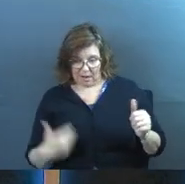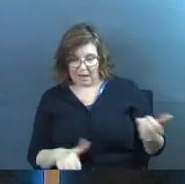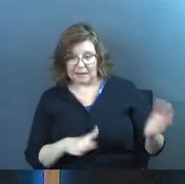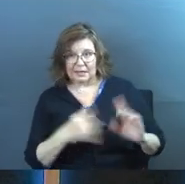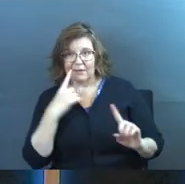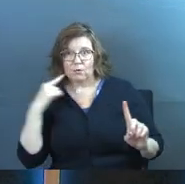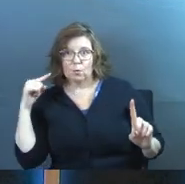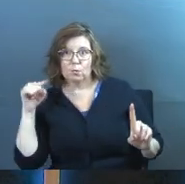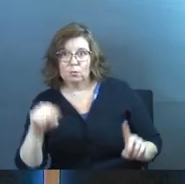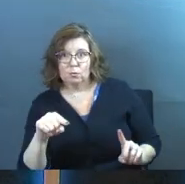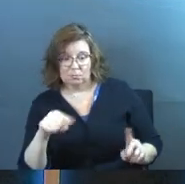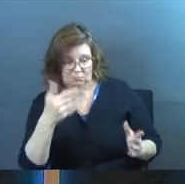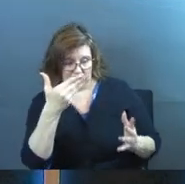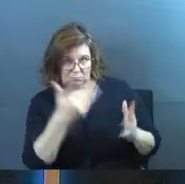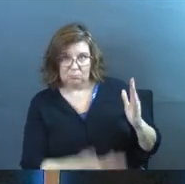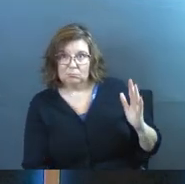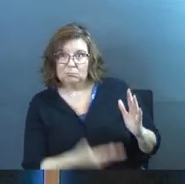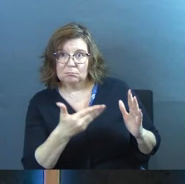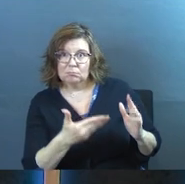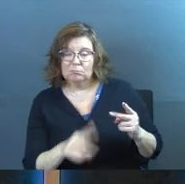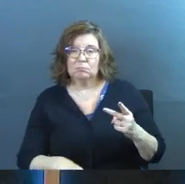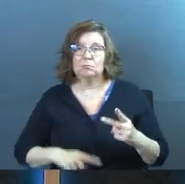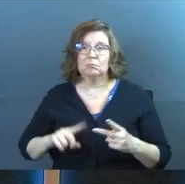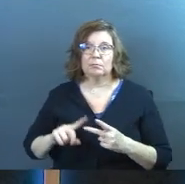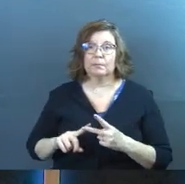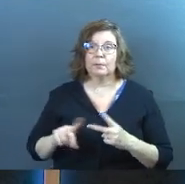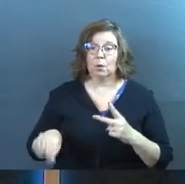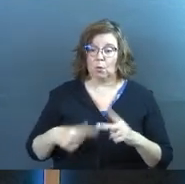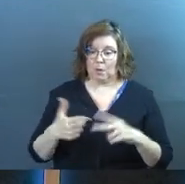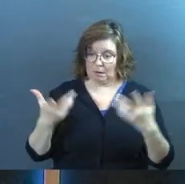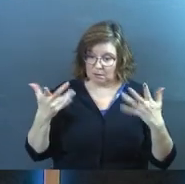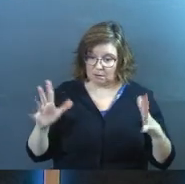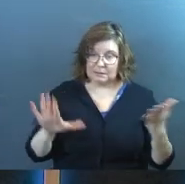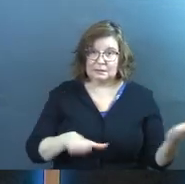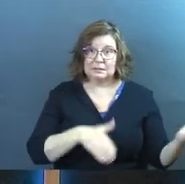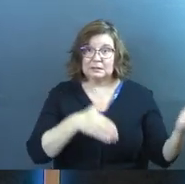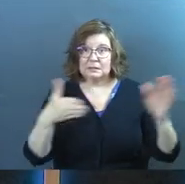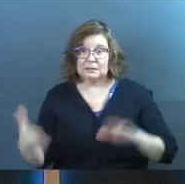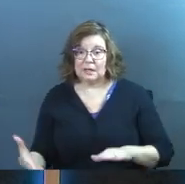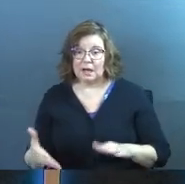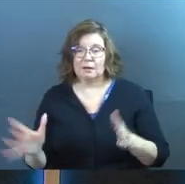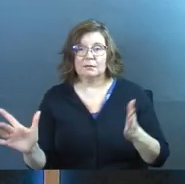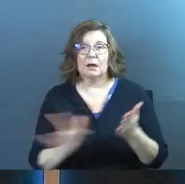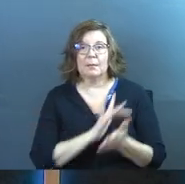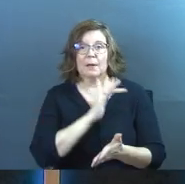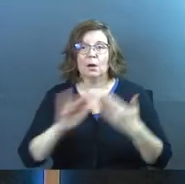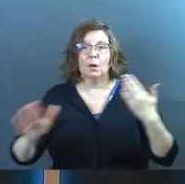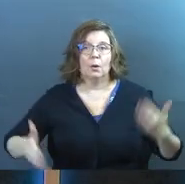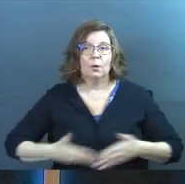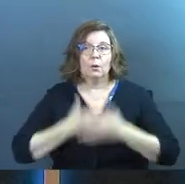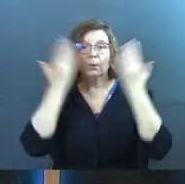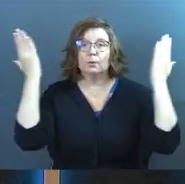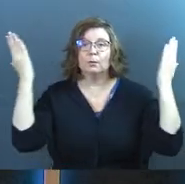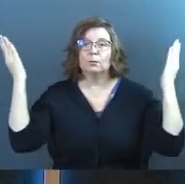for. And number two, he's saying, once I'm dead, this is paid for.